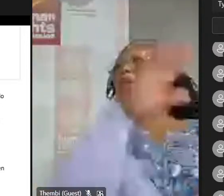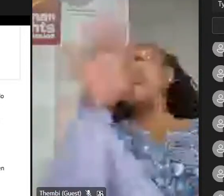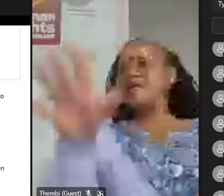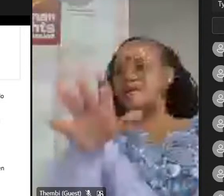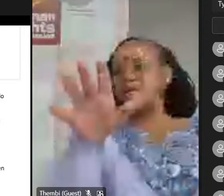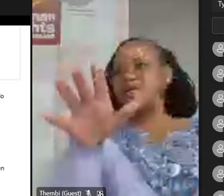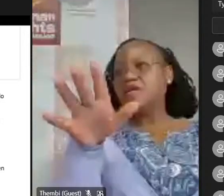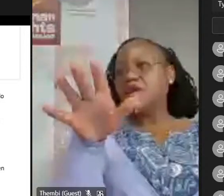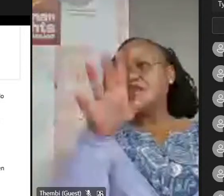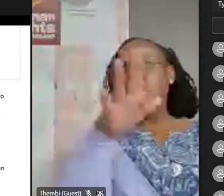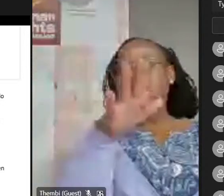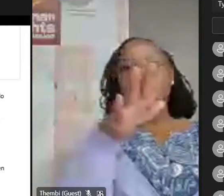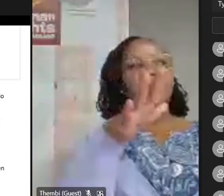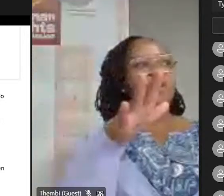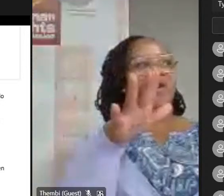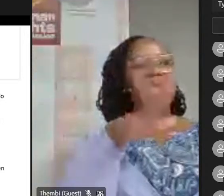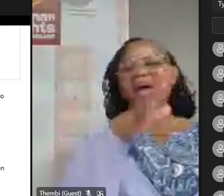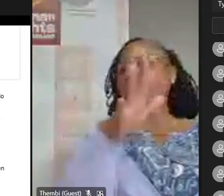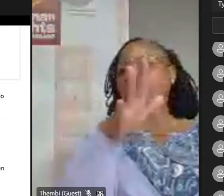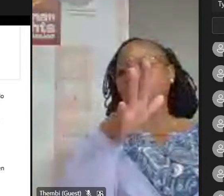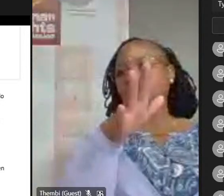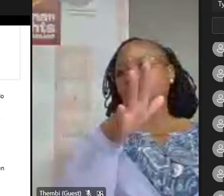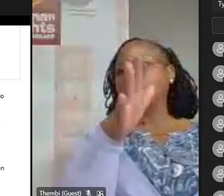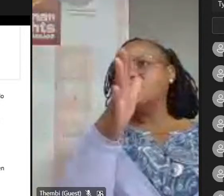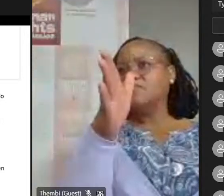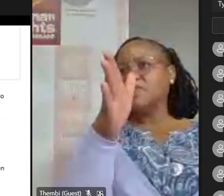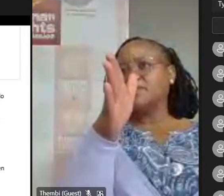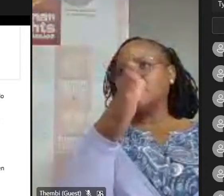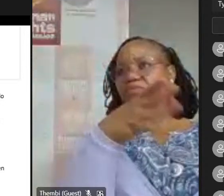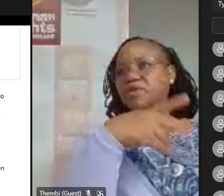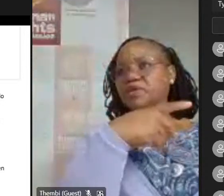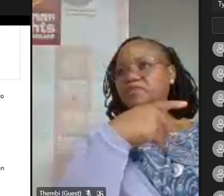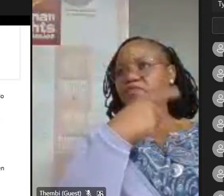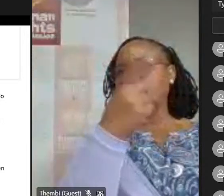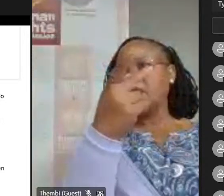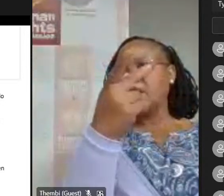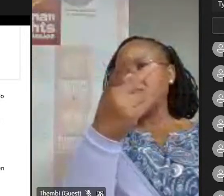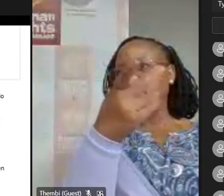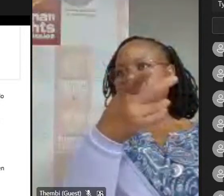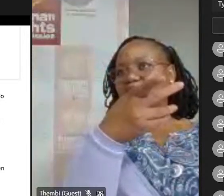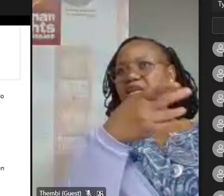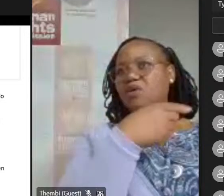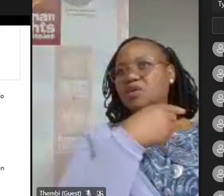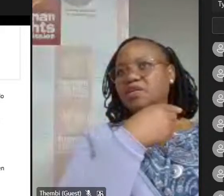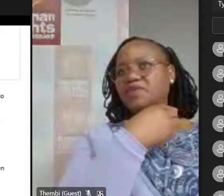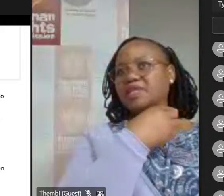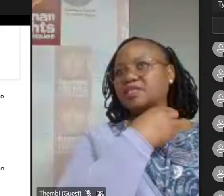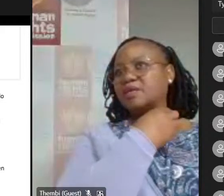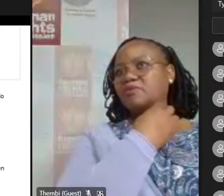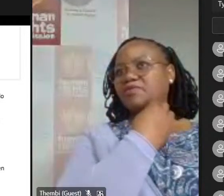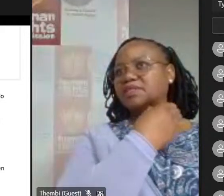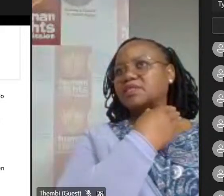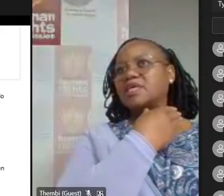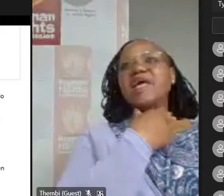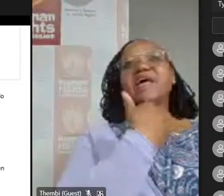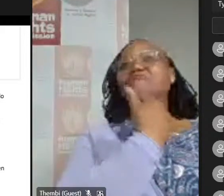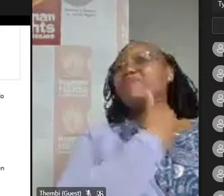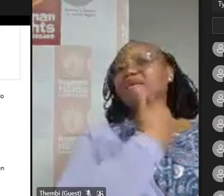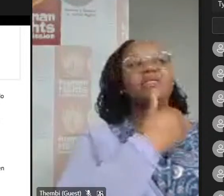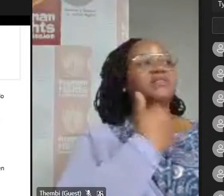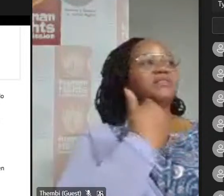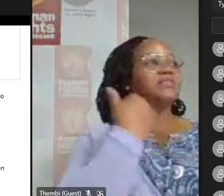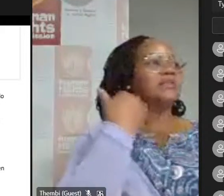over another and then taking away other issues. For example, if I mentioned earlier on the fact that some of us